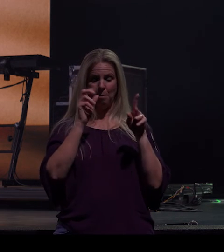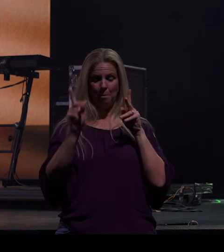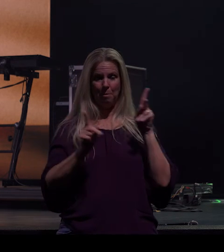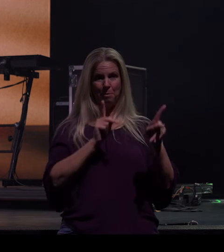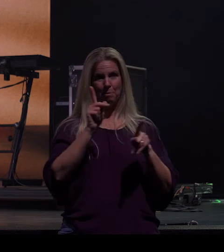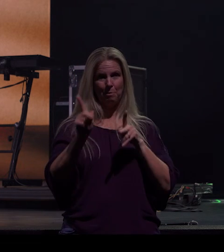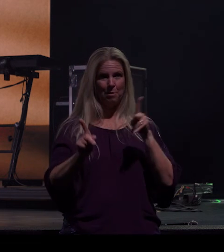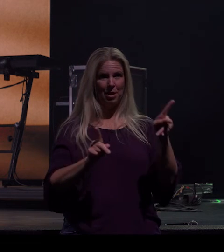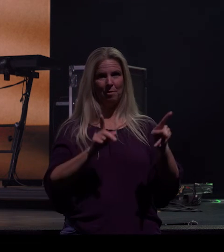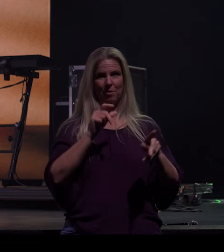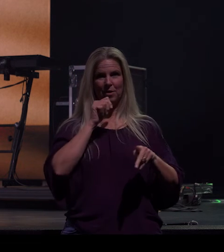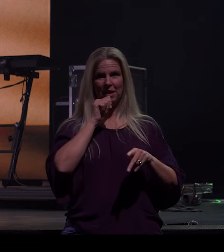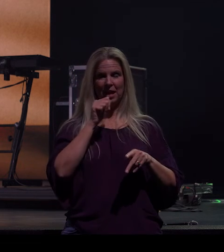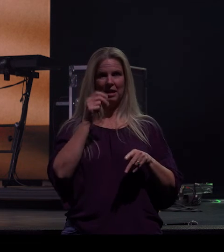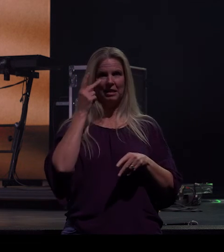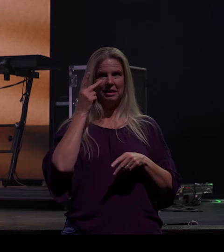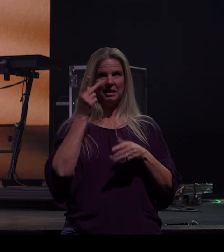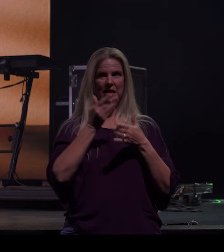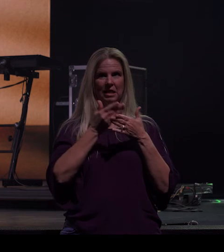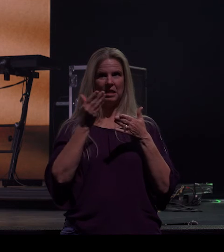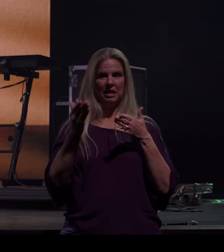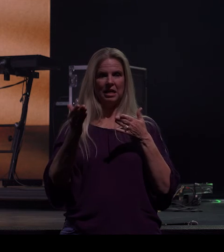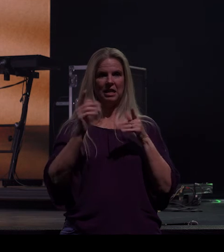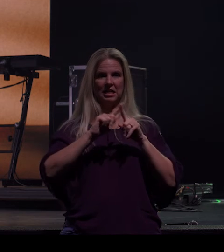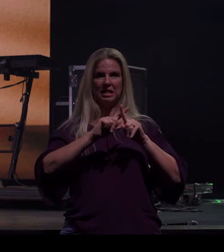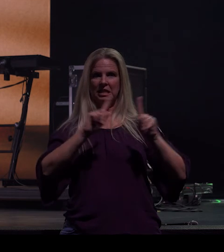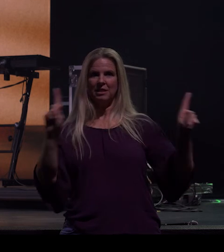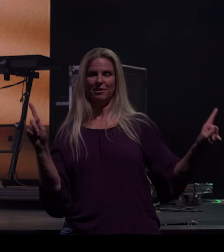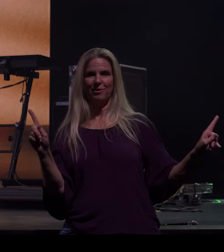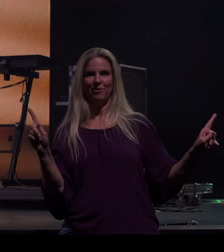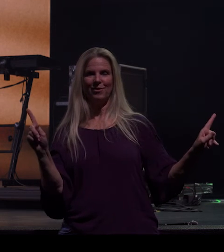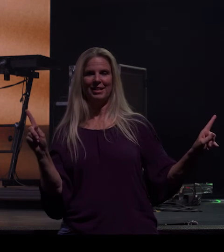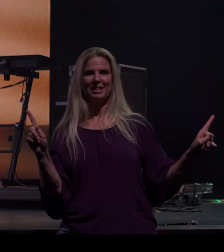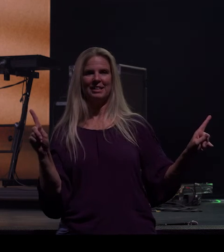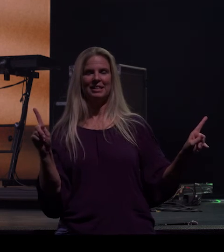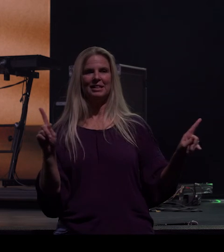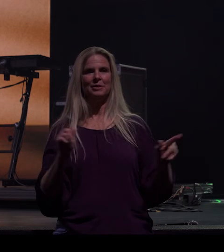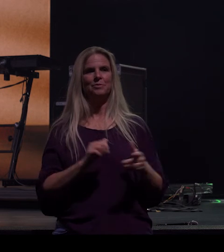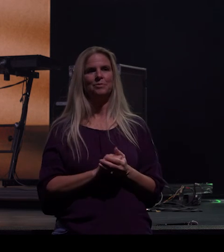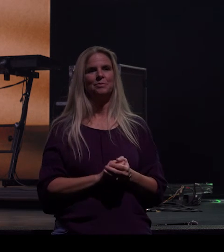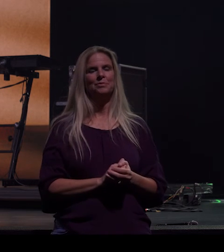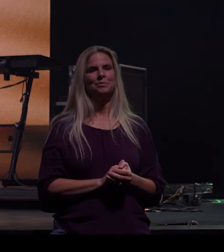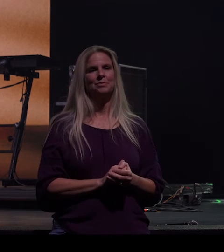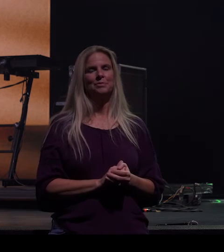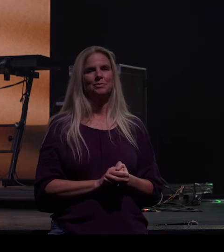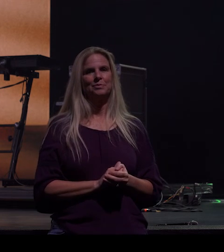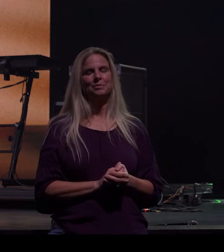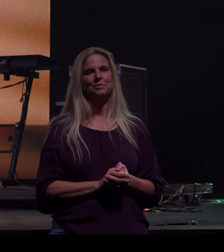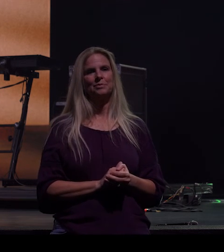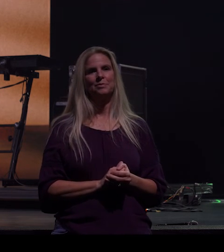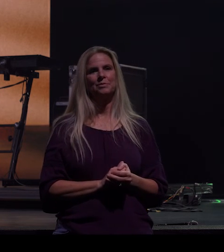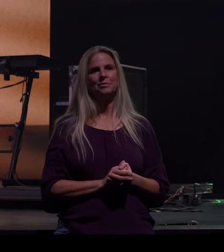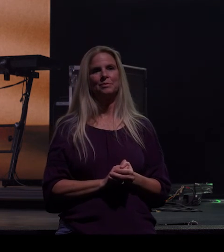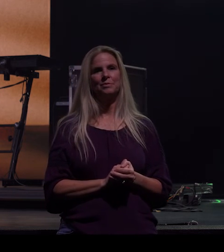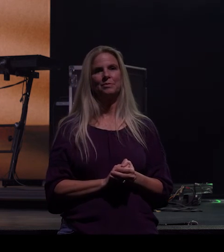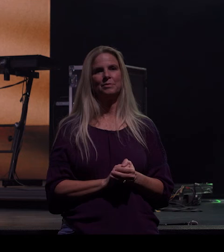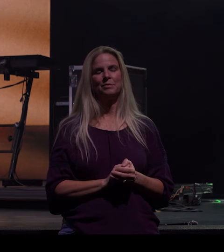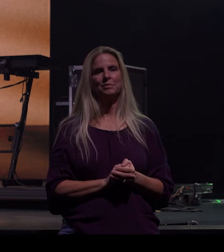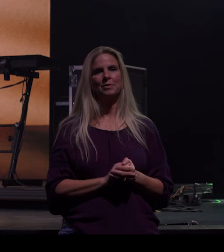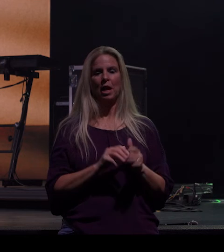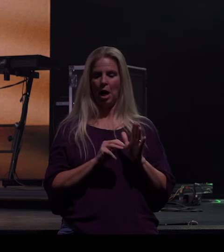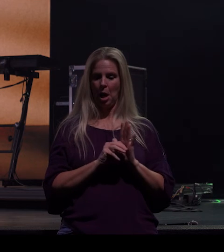don't always see it the way you see it. And I'm telling you, this is an immaturity thing if you struggle doing this. A mature